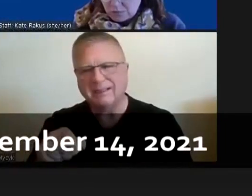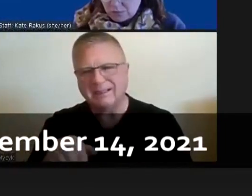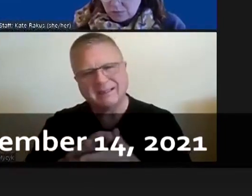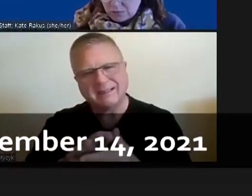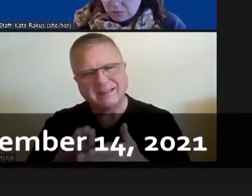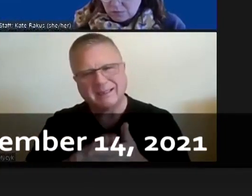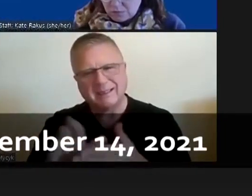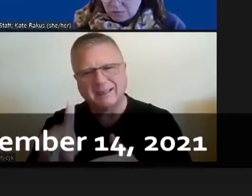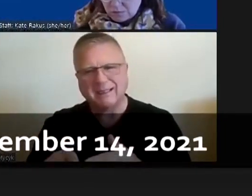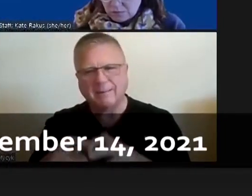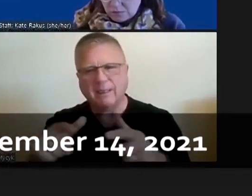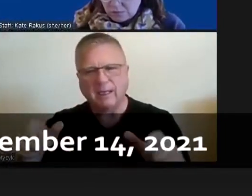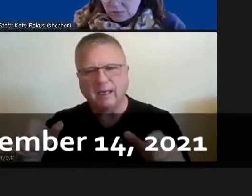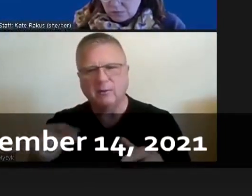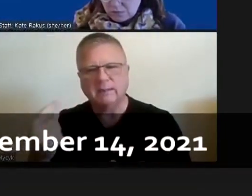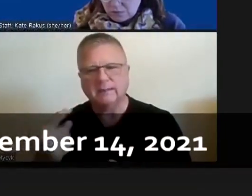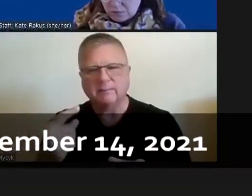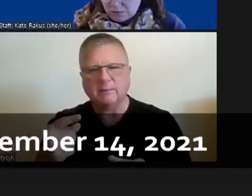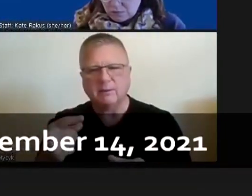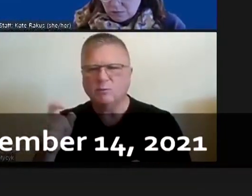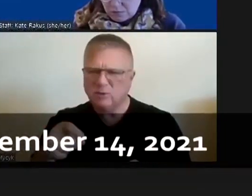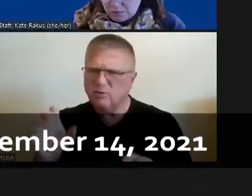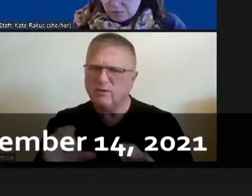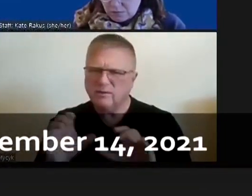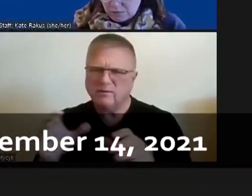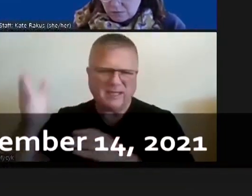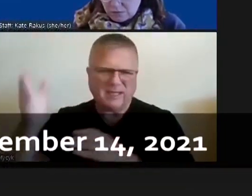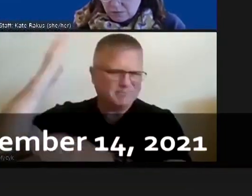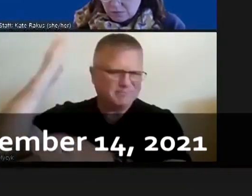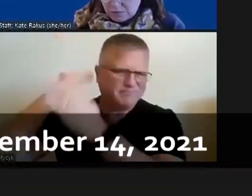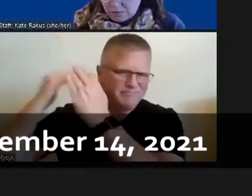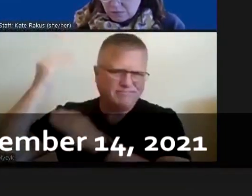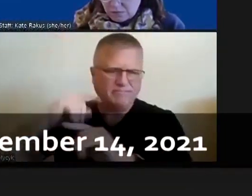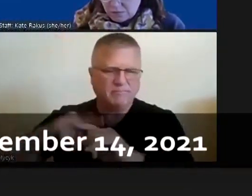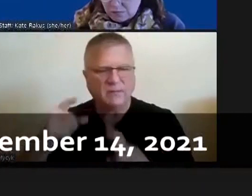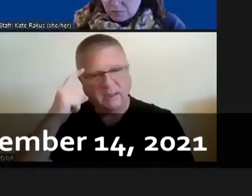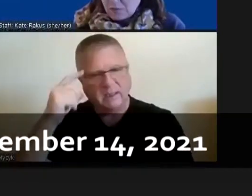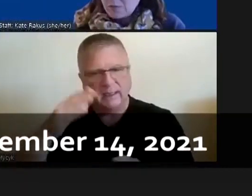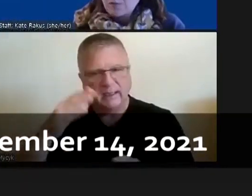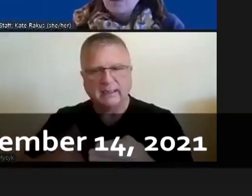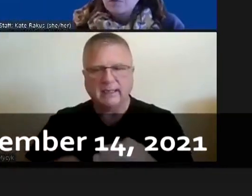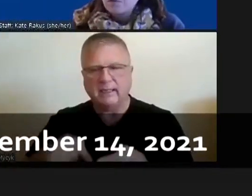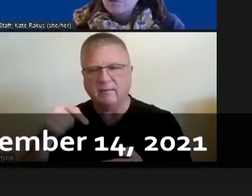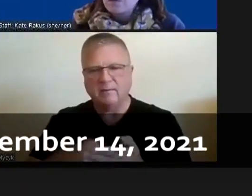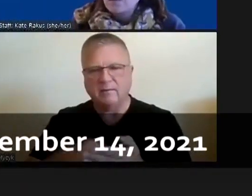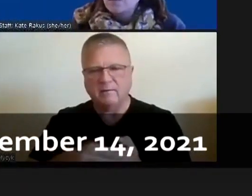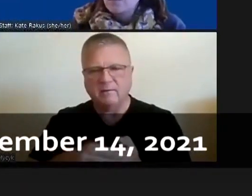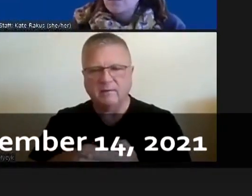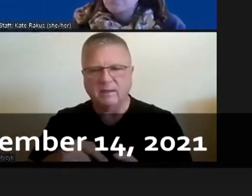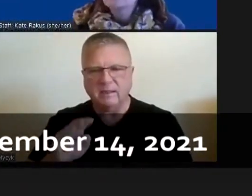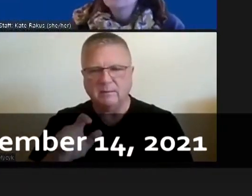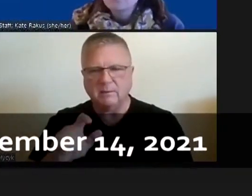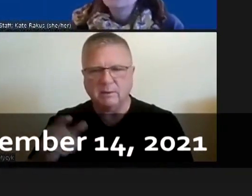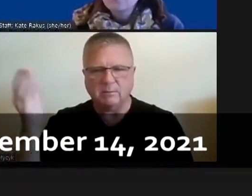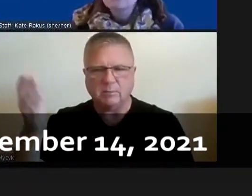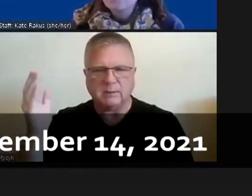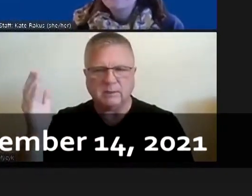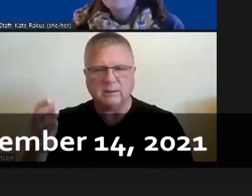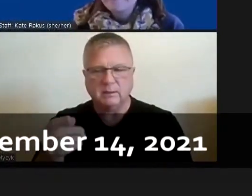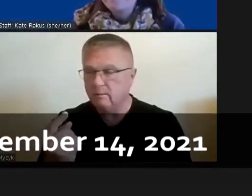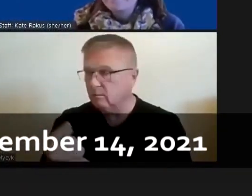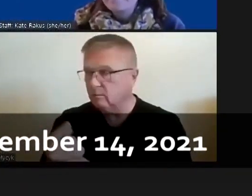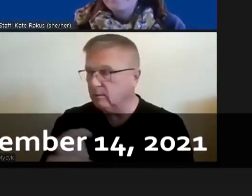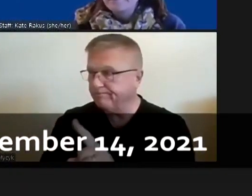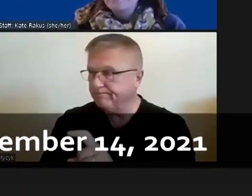we probably should have done at that time. And I think that's the end of this bill's presentation. Is that right?